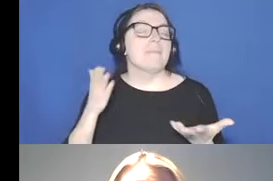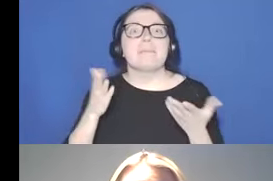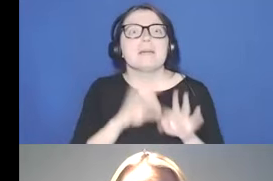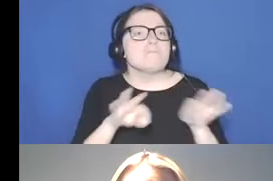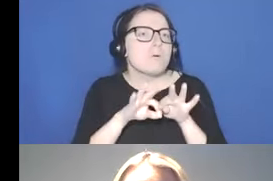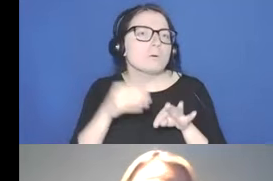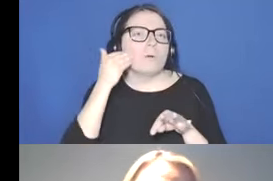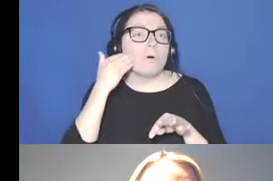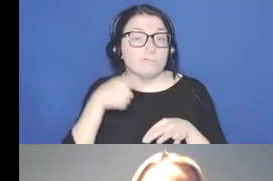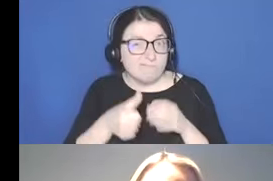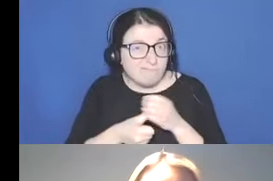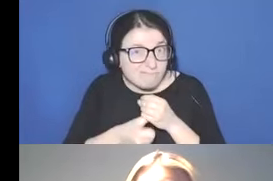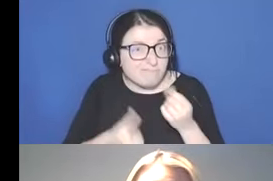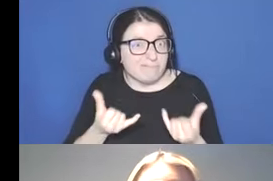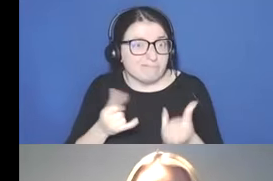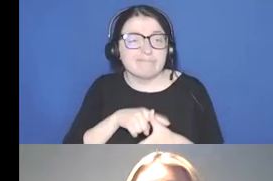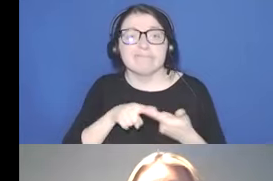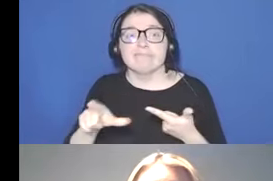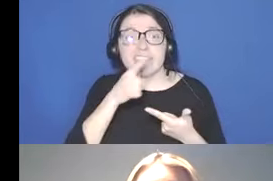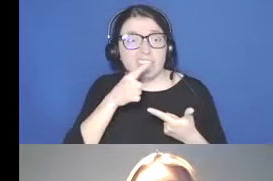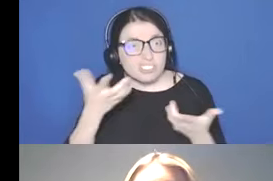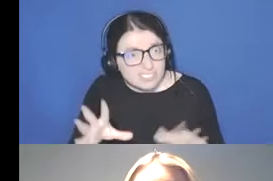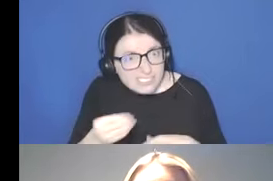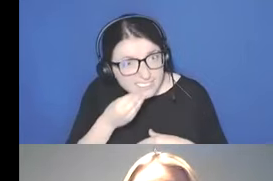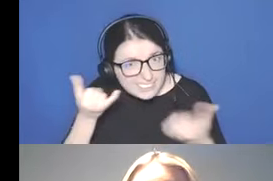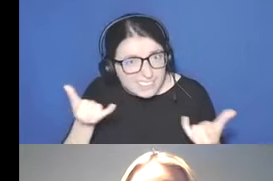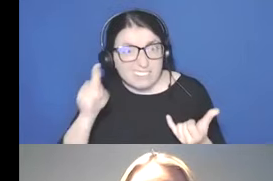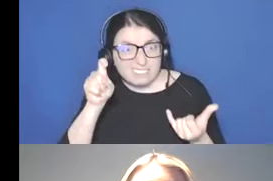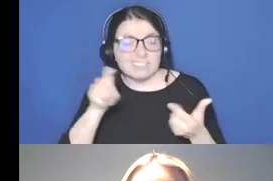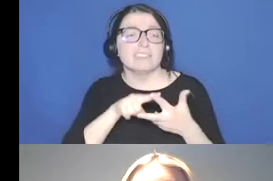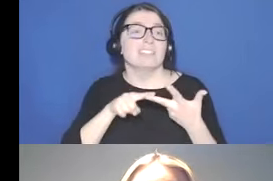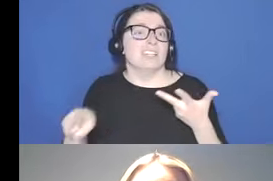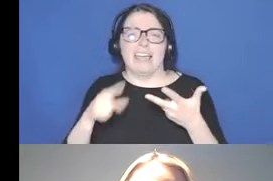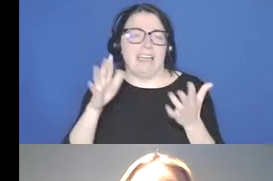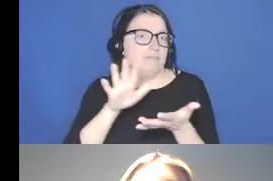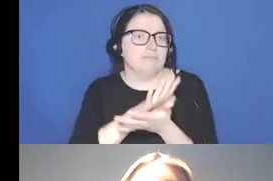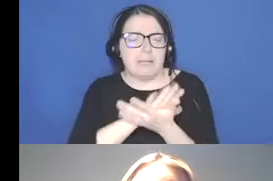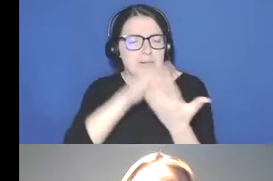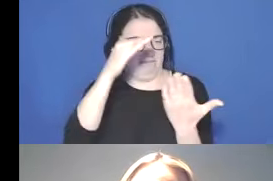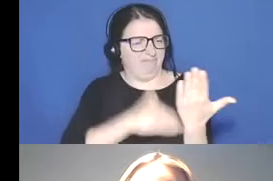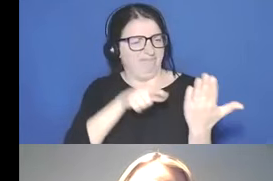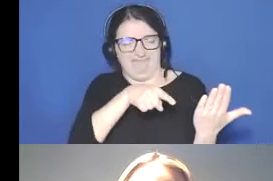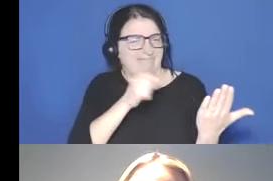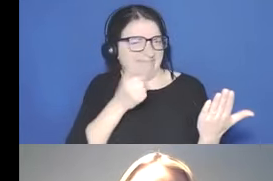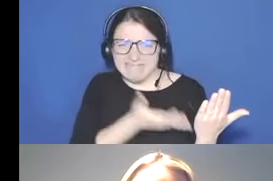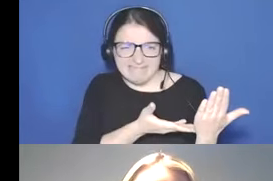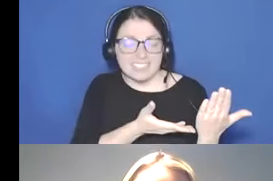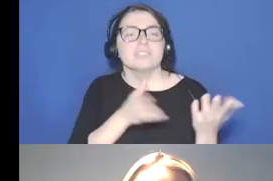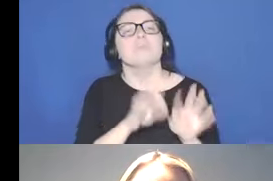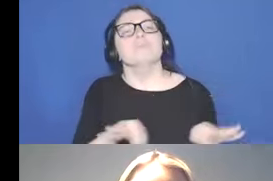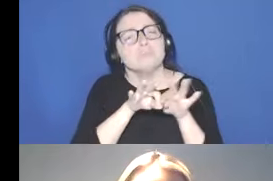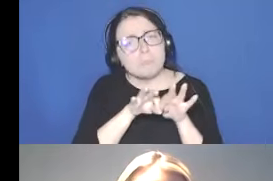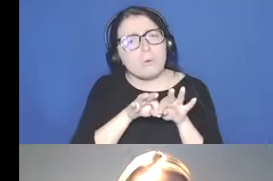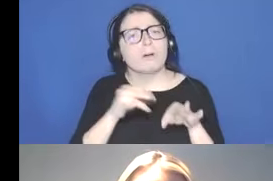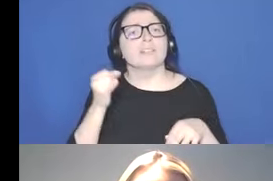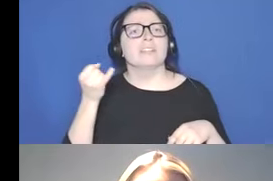today? Did they eat their lunch, that aren't on those communication sheets? So, feel free to talk to your teacher and